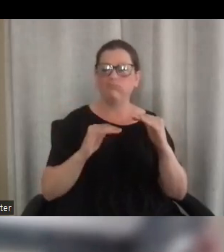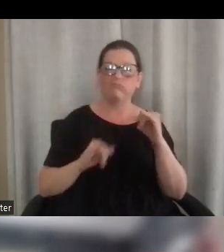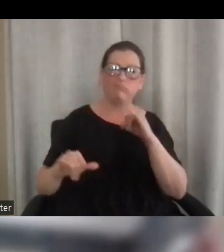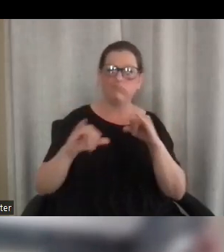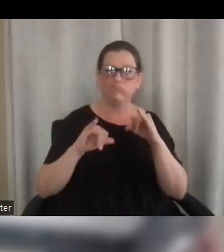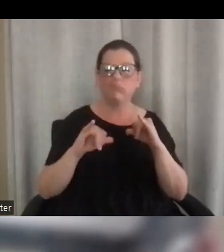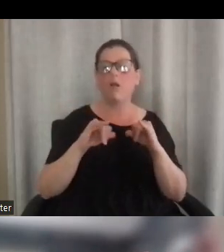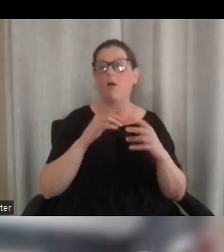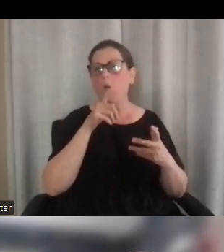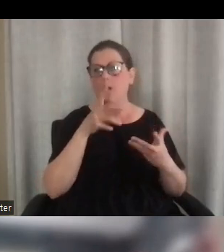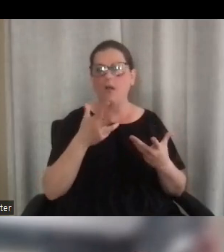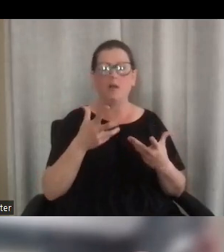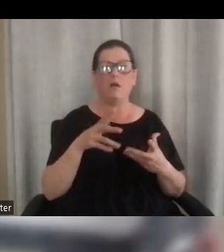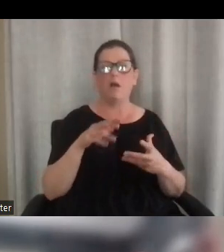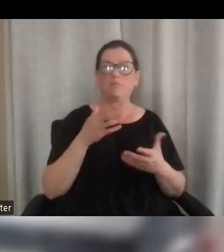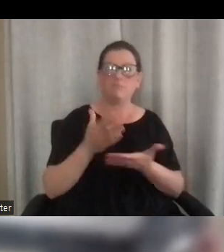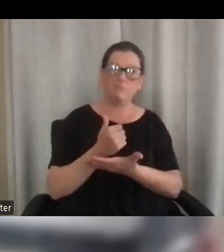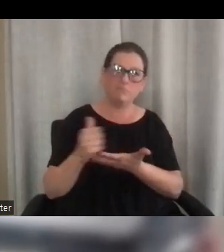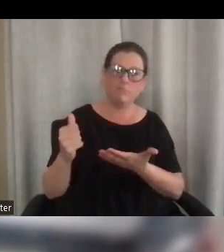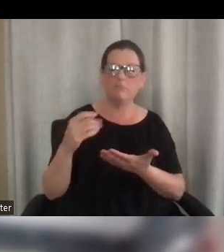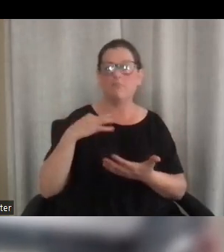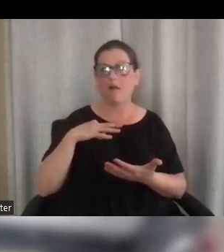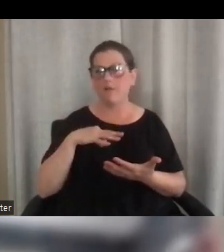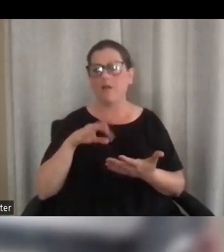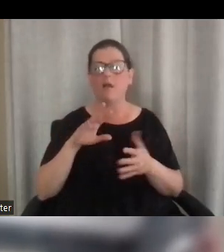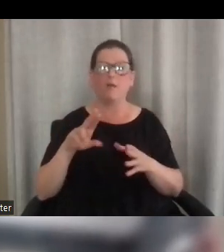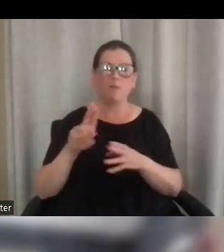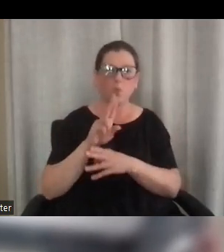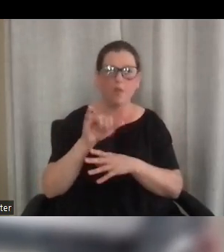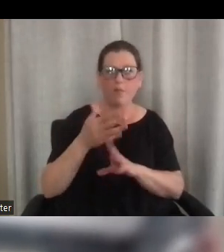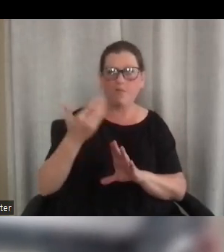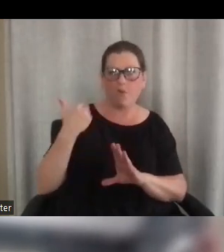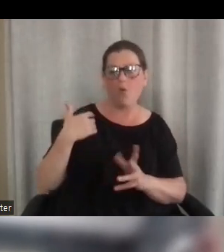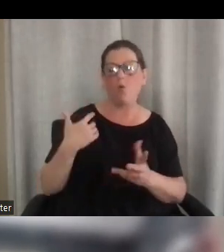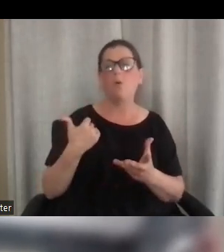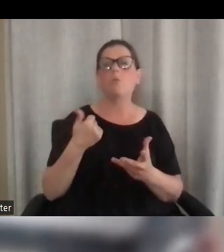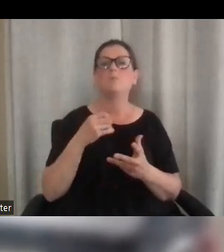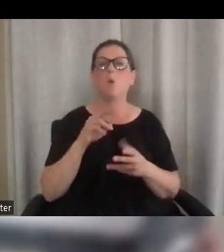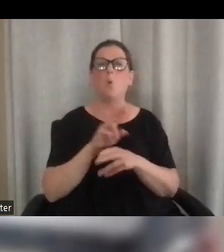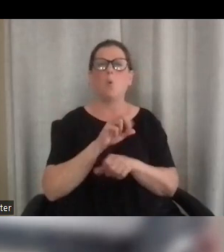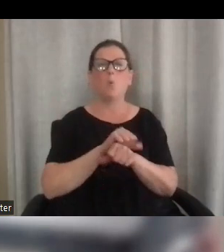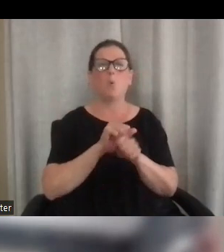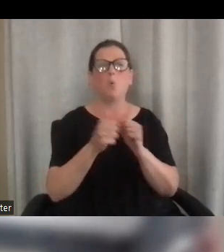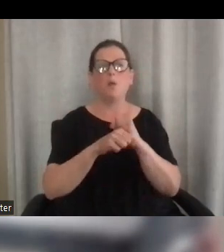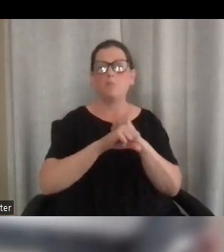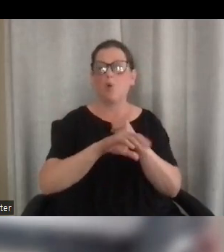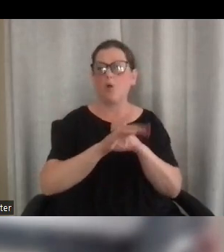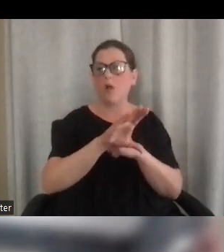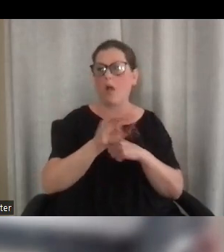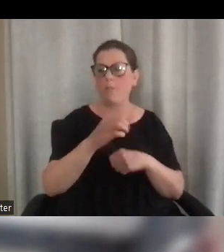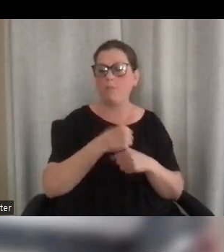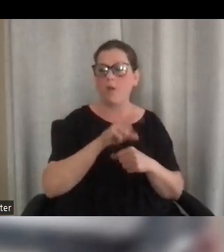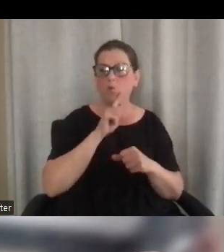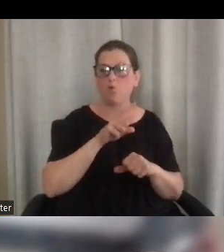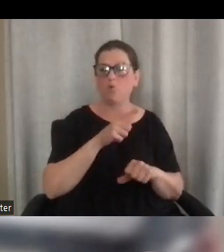benefits or taking up paid leave in other states that had previously rolled out this benefit. So we worked with our marketing company to really make sure that we were going to be able